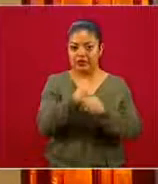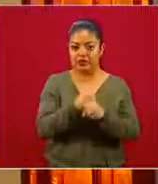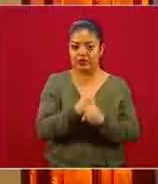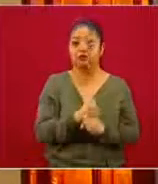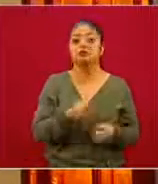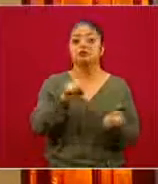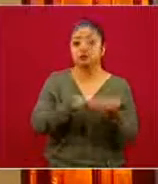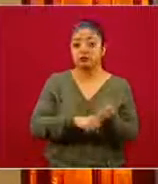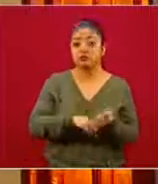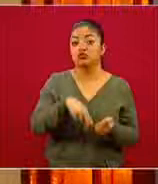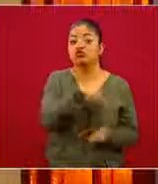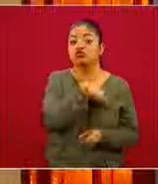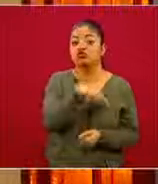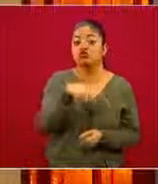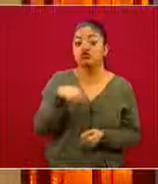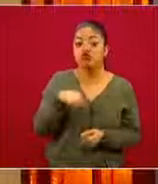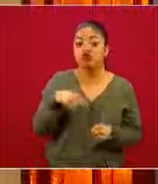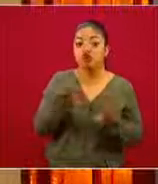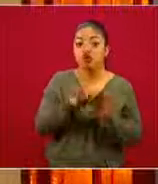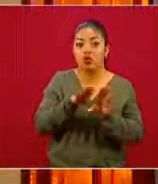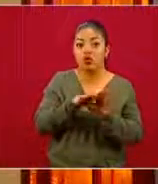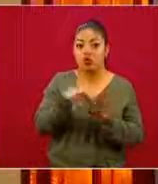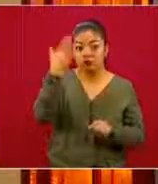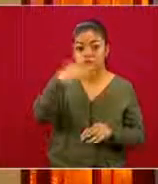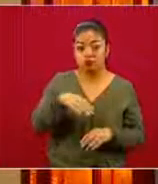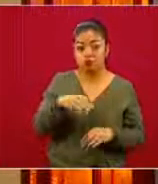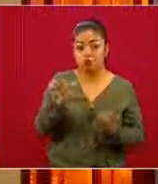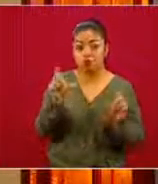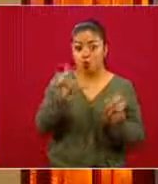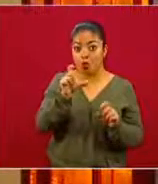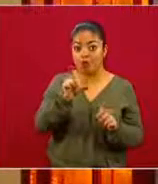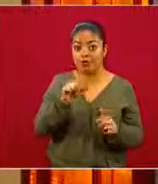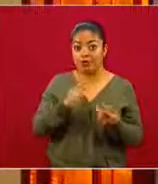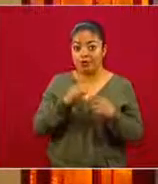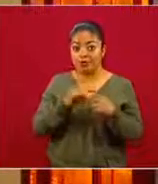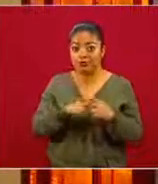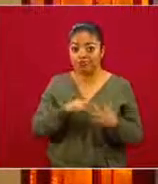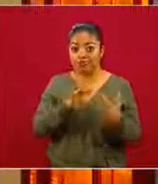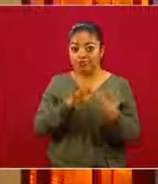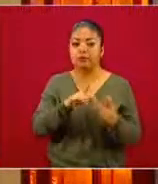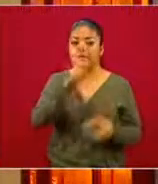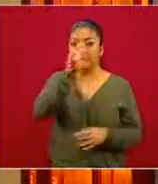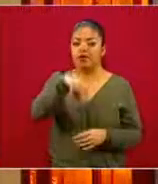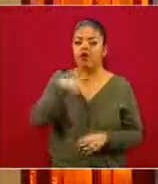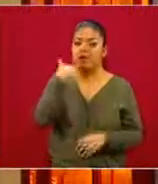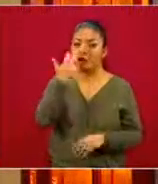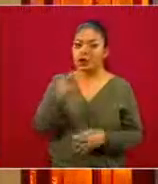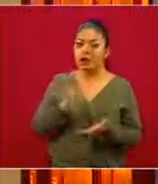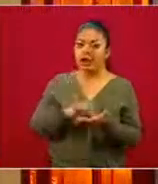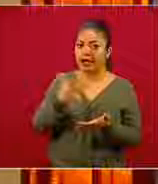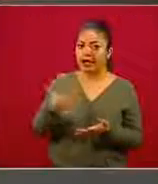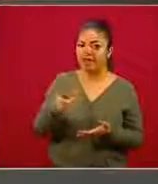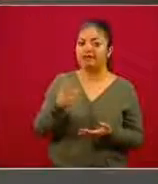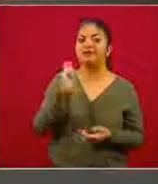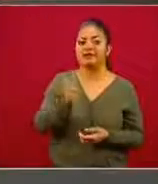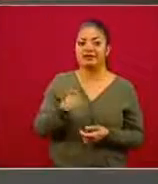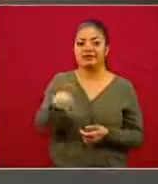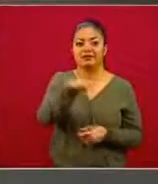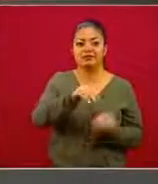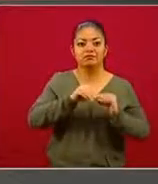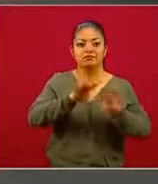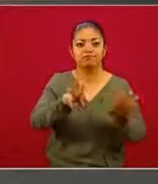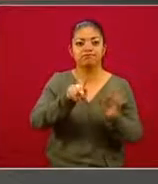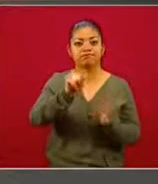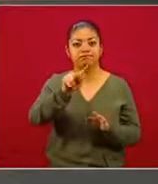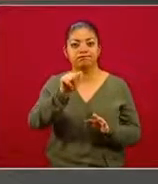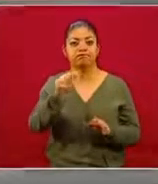of age. Healthcare professionals have to highlight these elements when we have contact